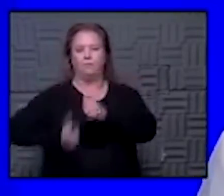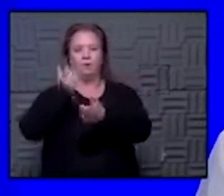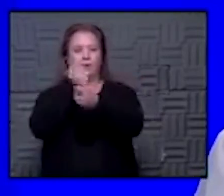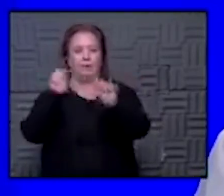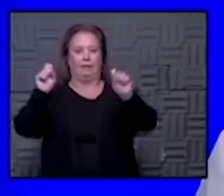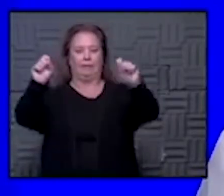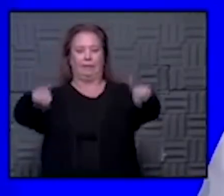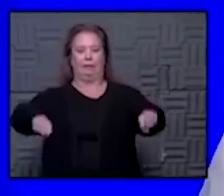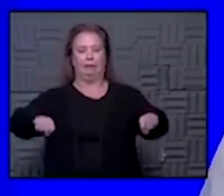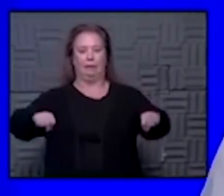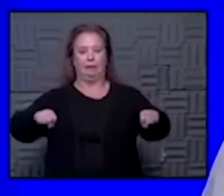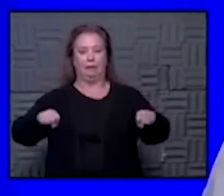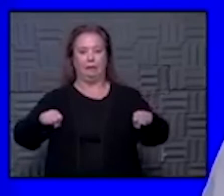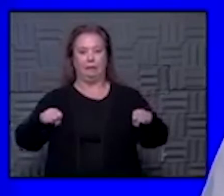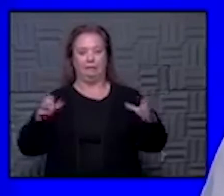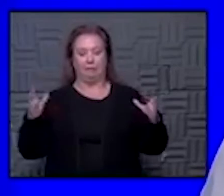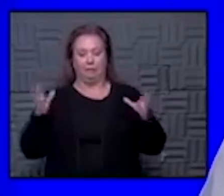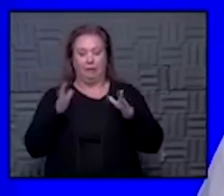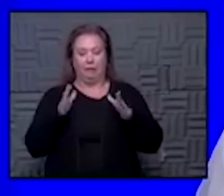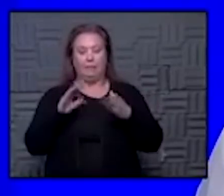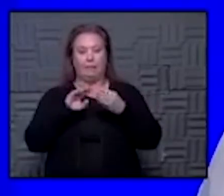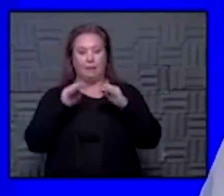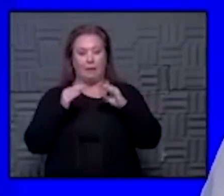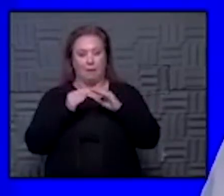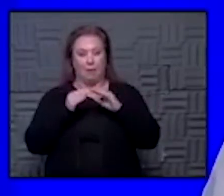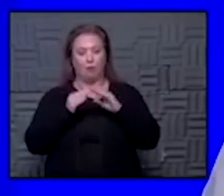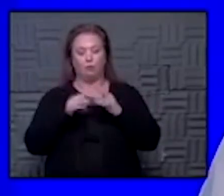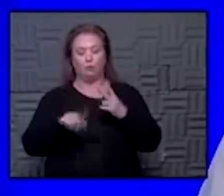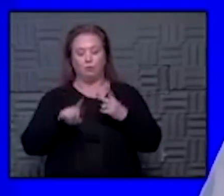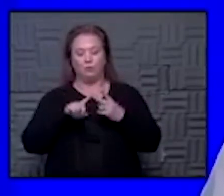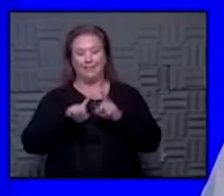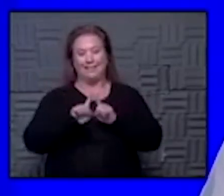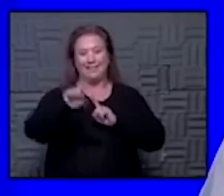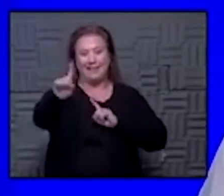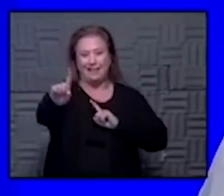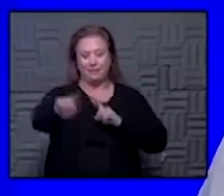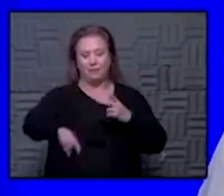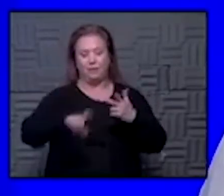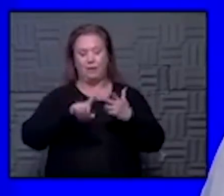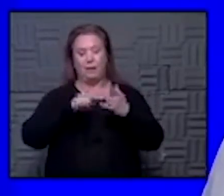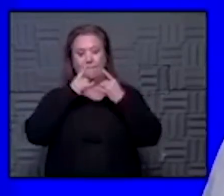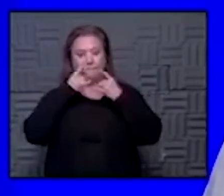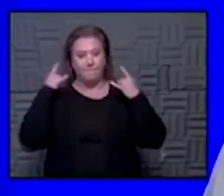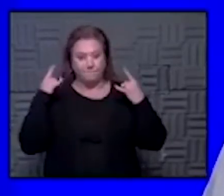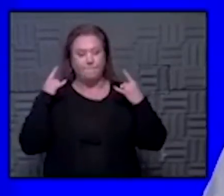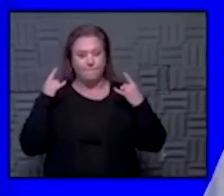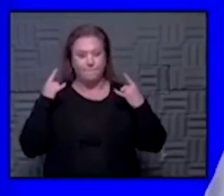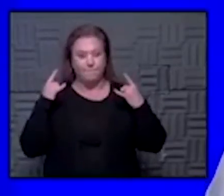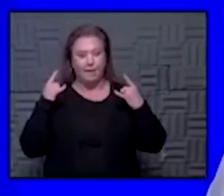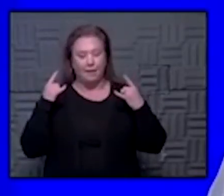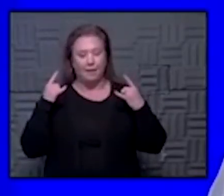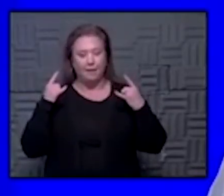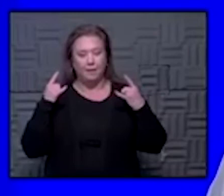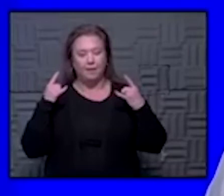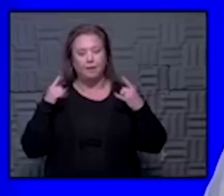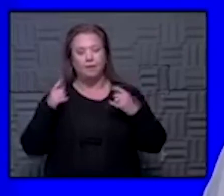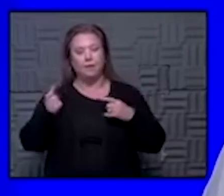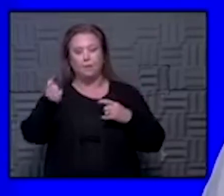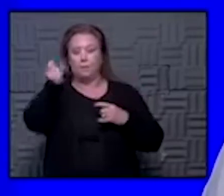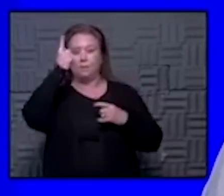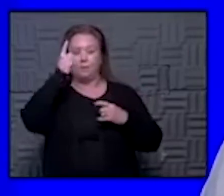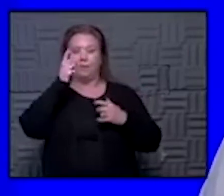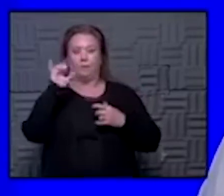as they can with de-densifying, distancing, masking. But we also understand that, unfortunately,